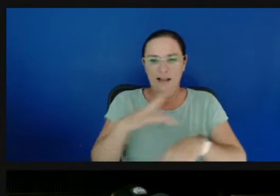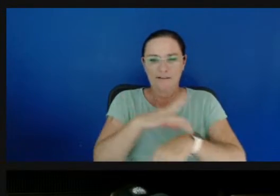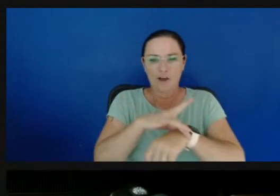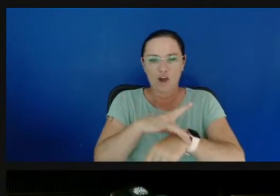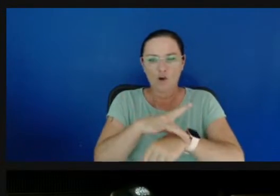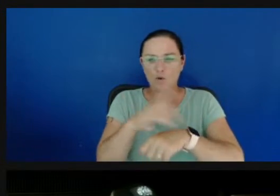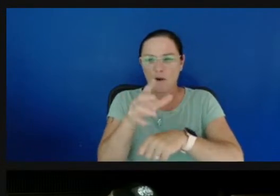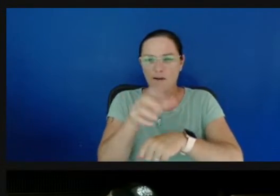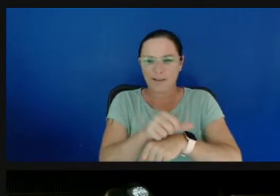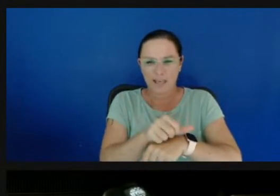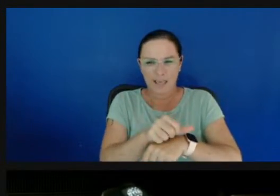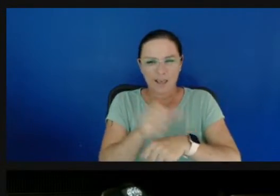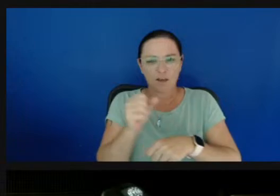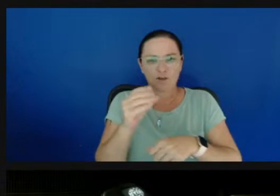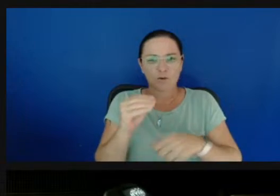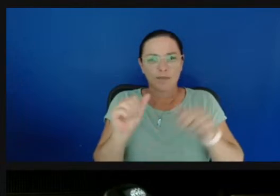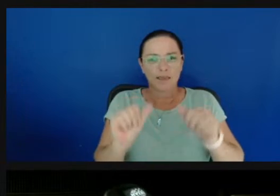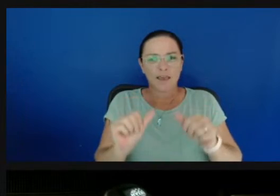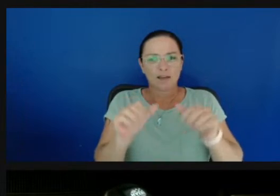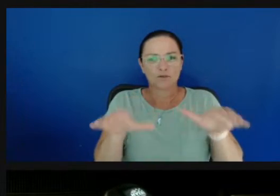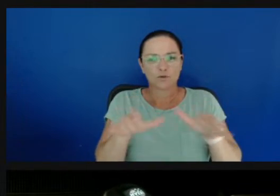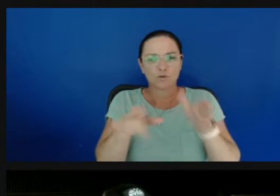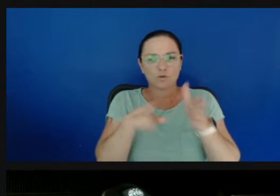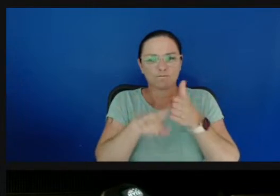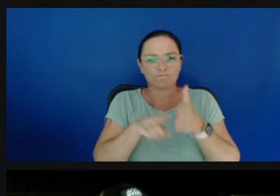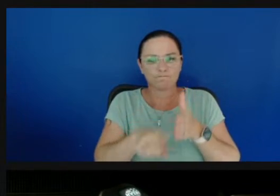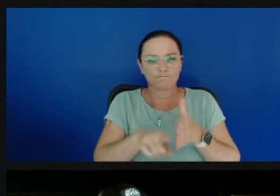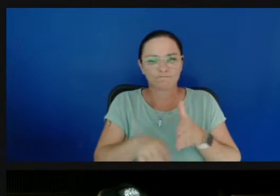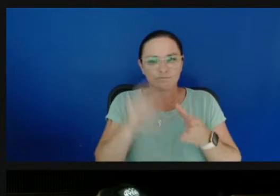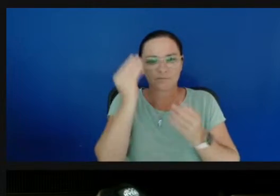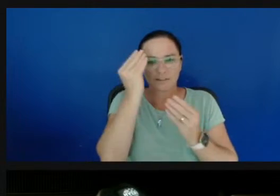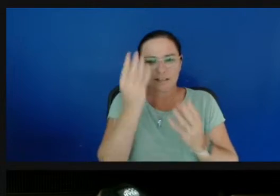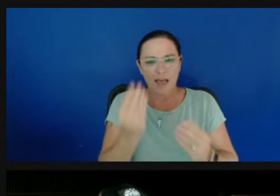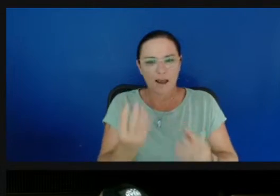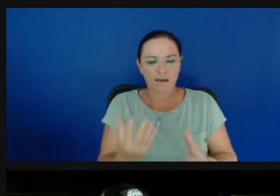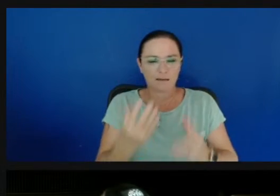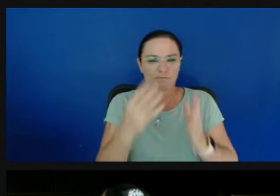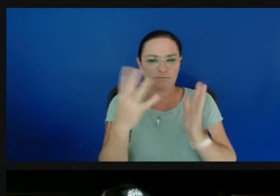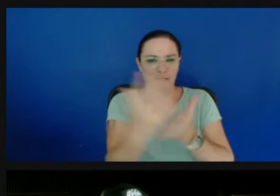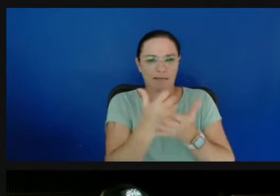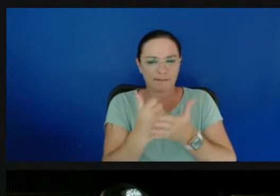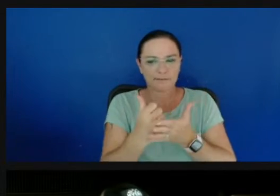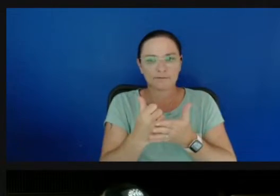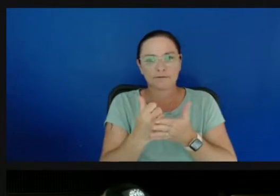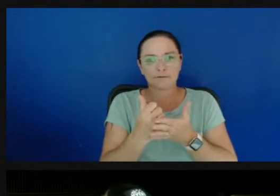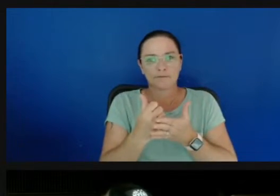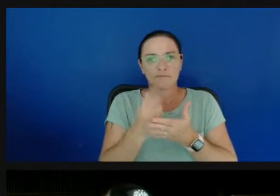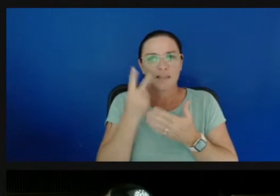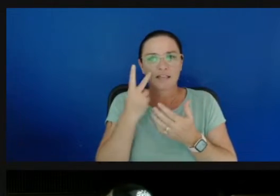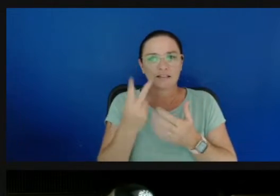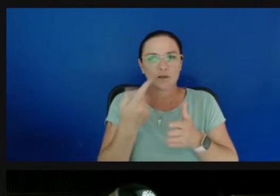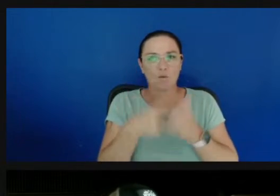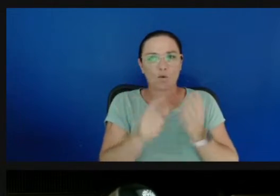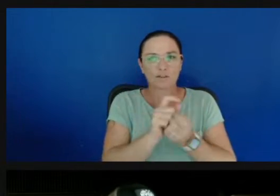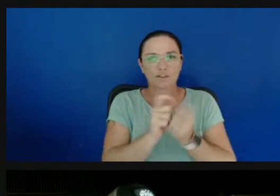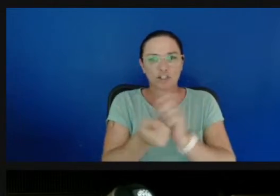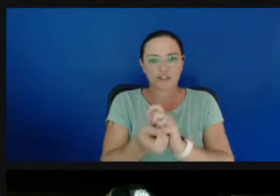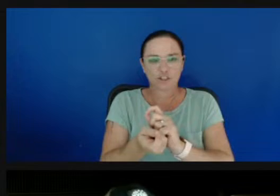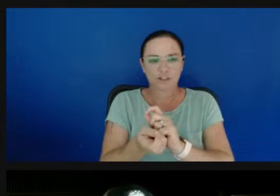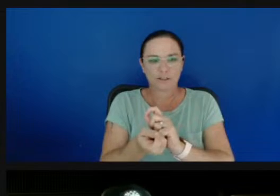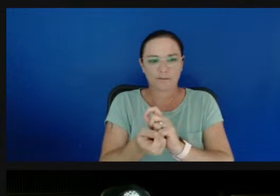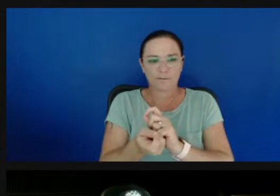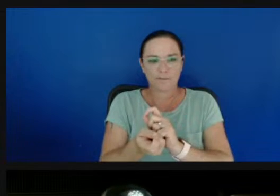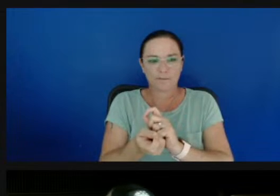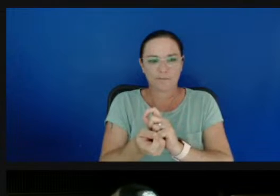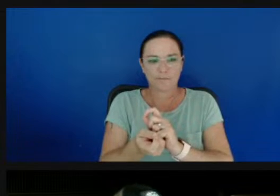in places, and so they can do surveys over time and then see what the changes are. And the gravity will usually change